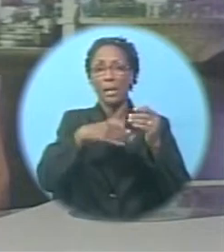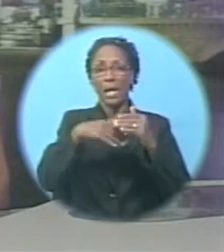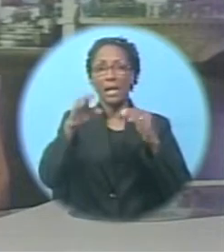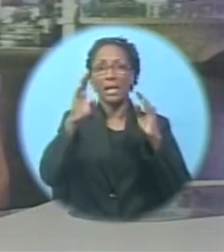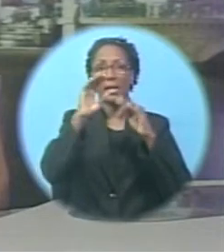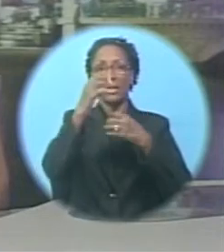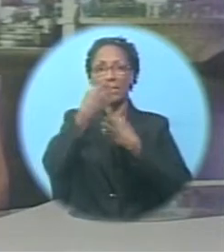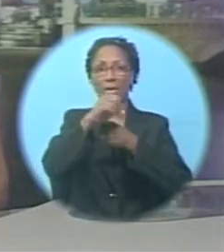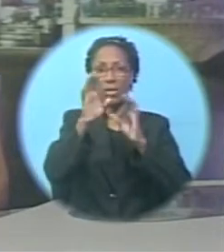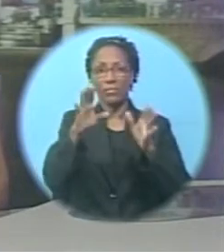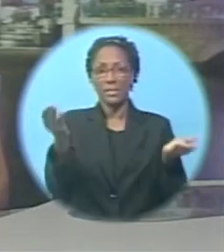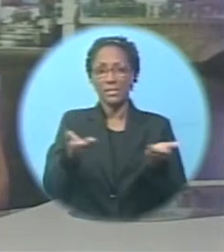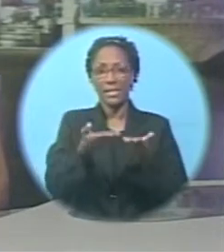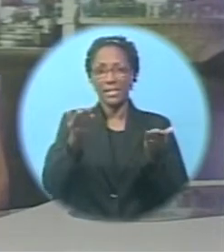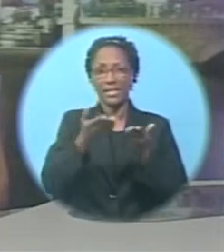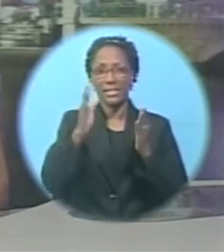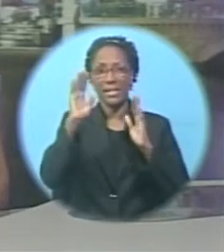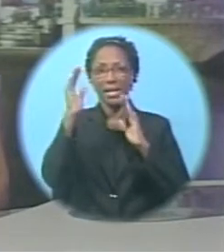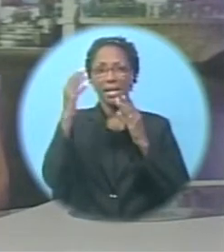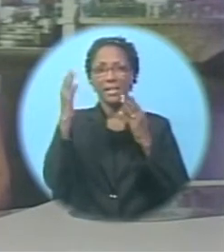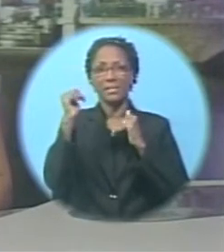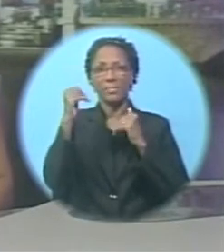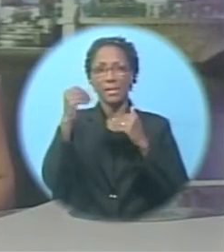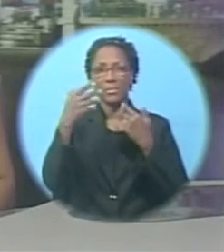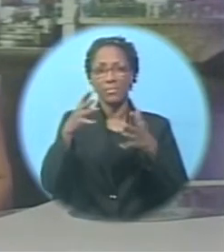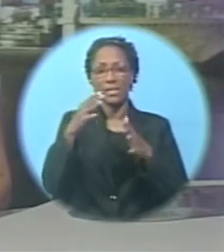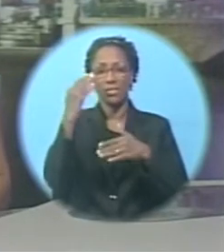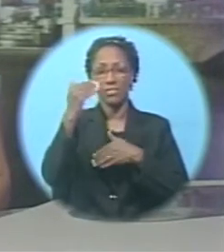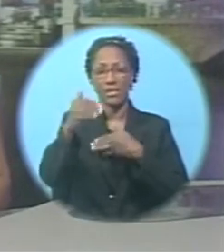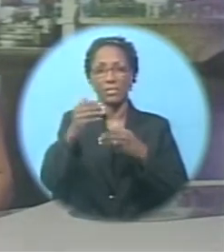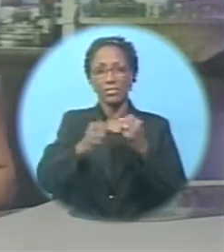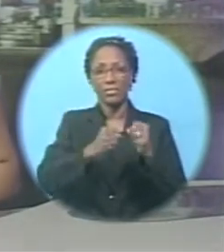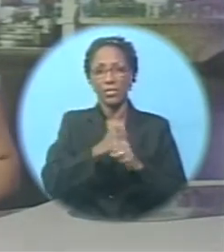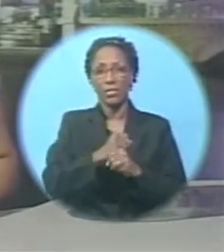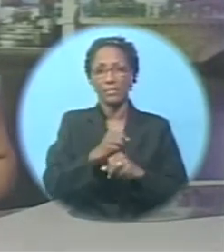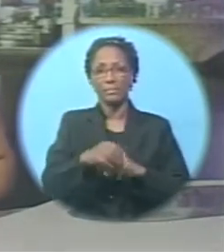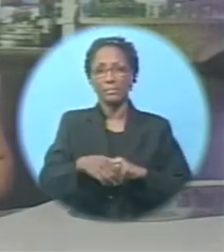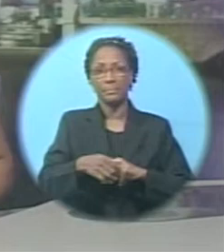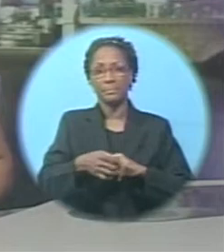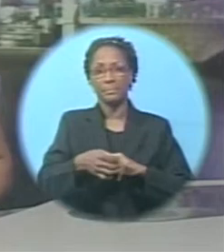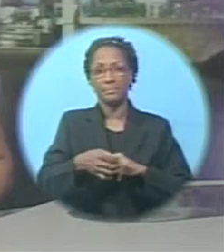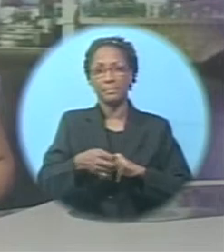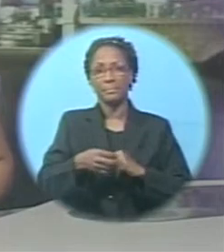island, which is expected to be completed next year.